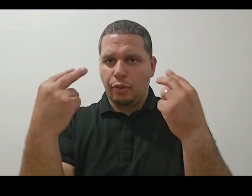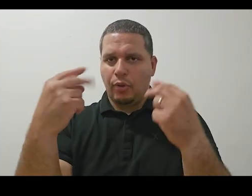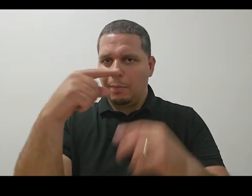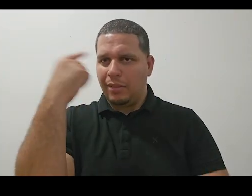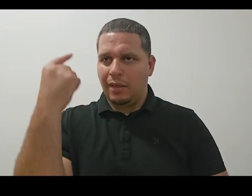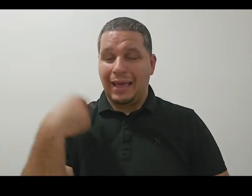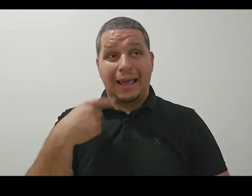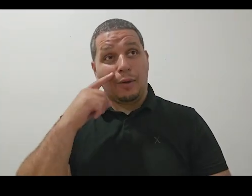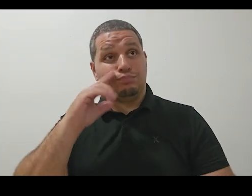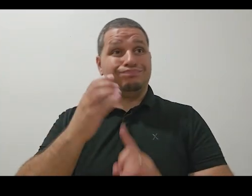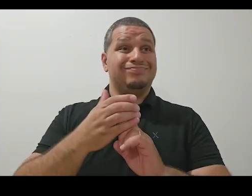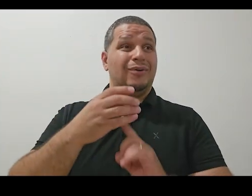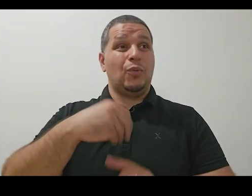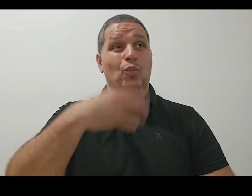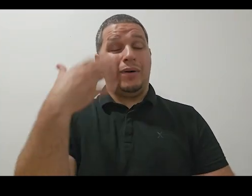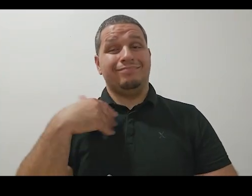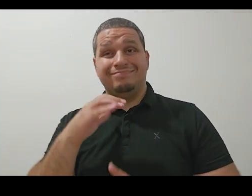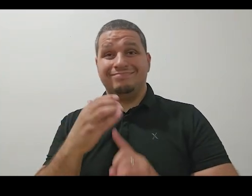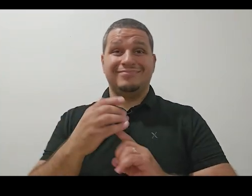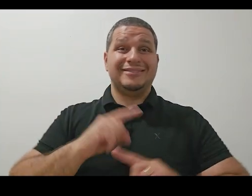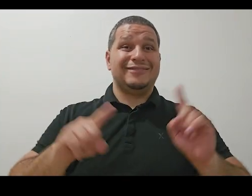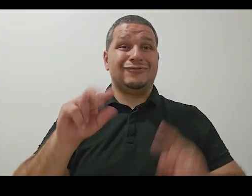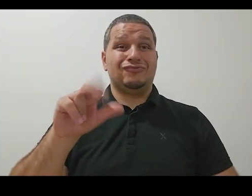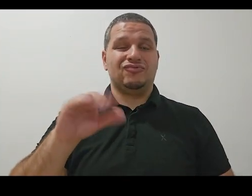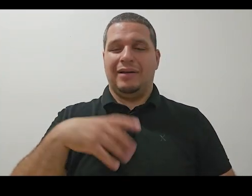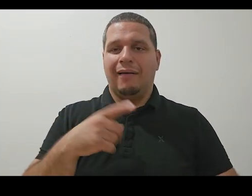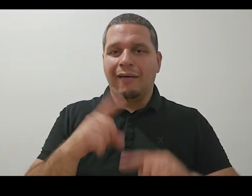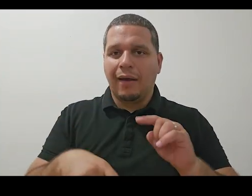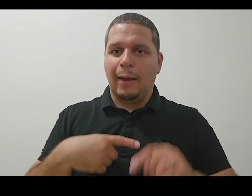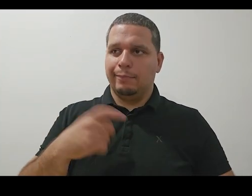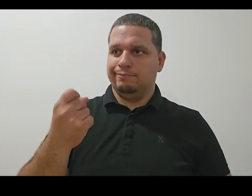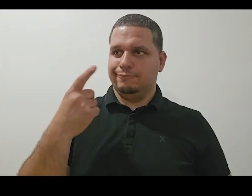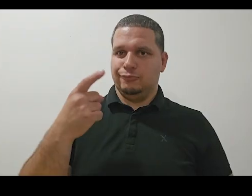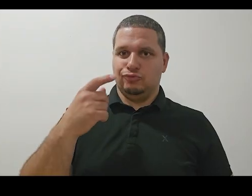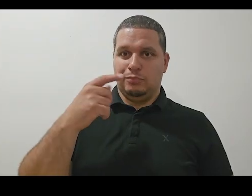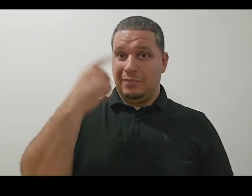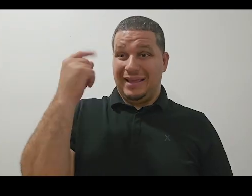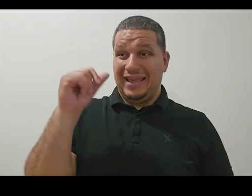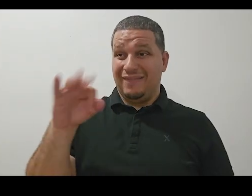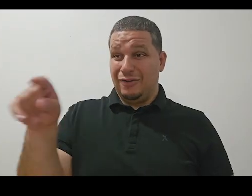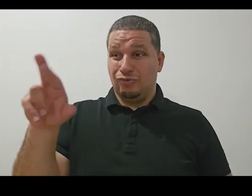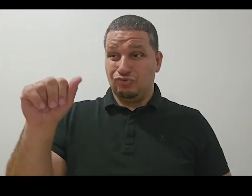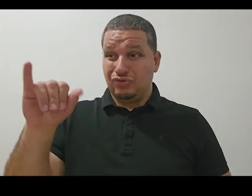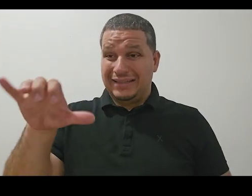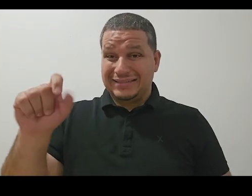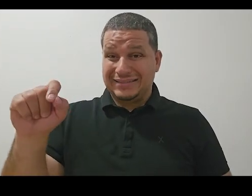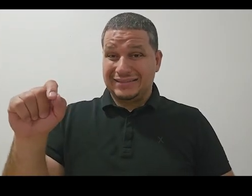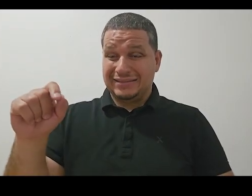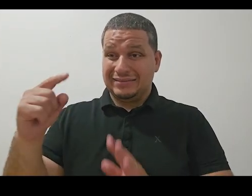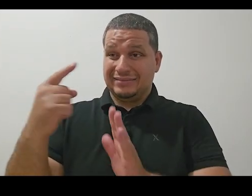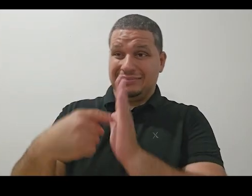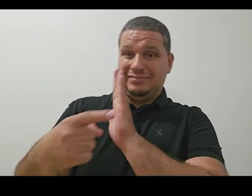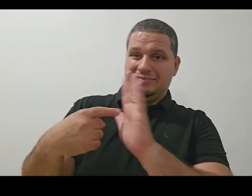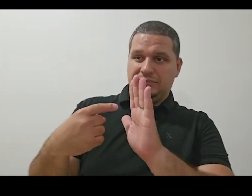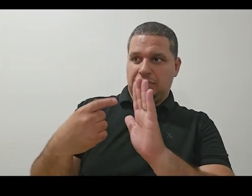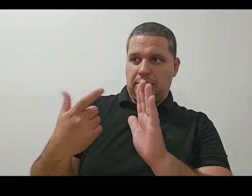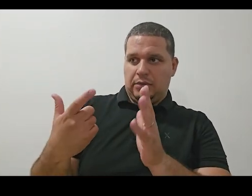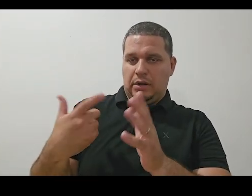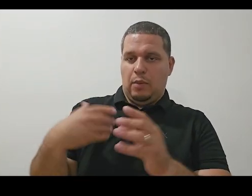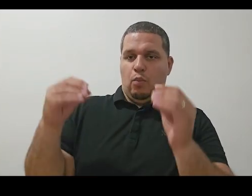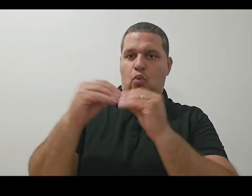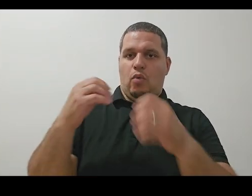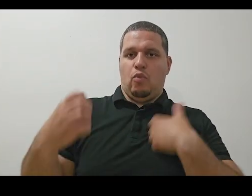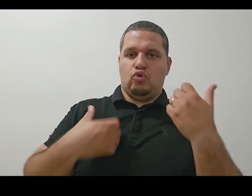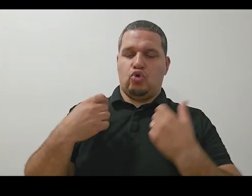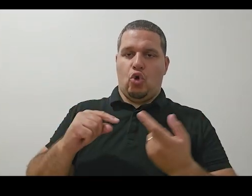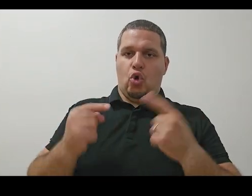pretend to be white, or I could pretend to be another race. I'm just Black. So if people are racist, they're just going to be racist, and I'm not going to be treated the same, and that causes more emotional